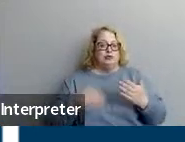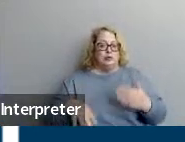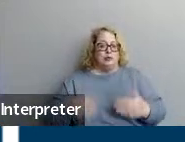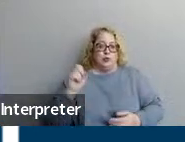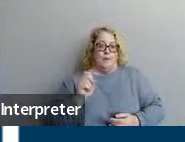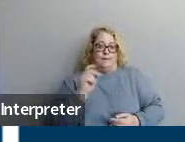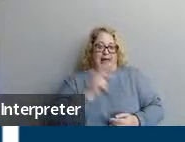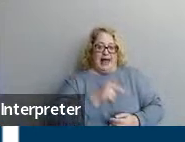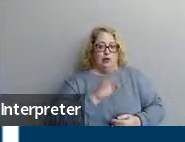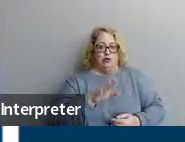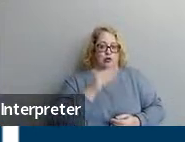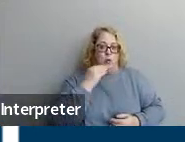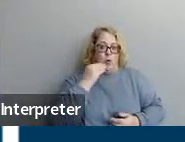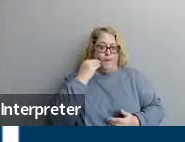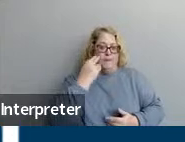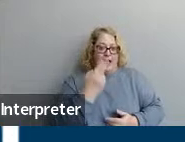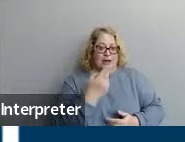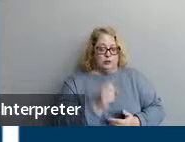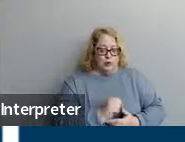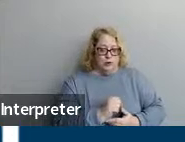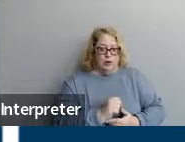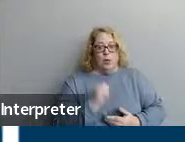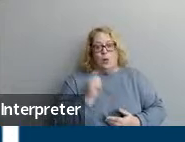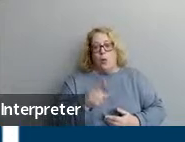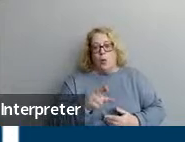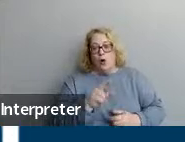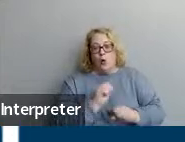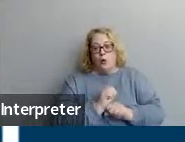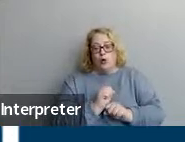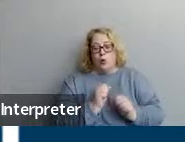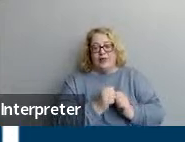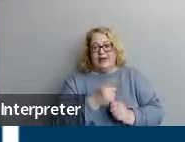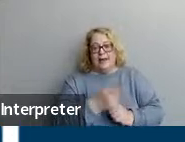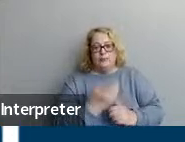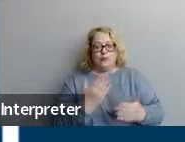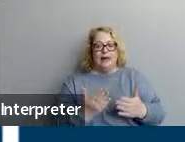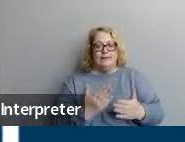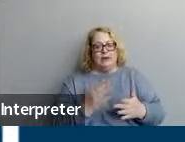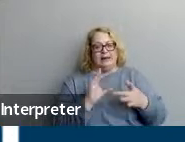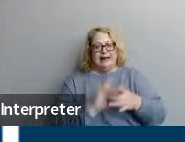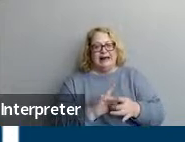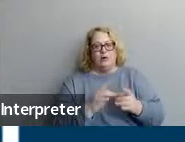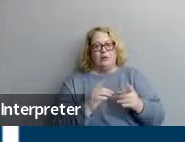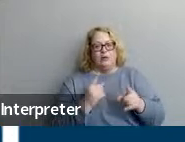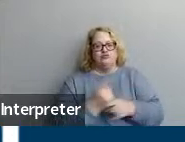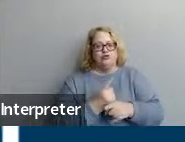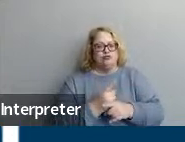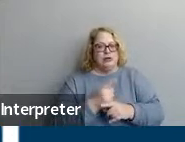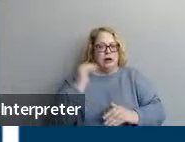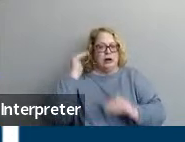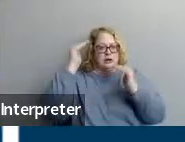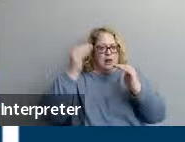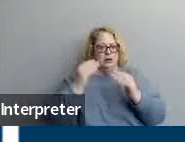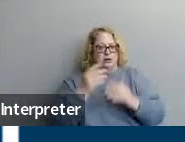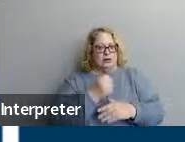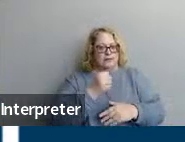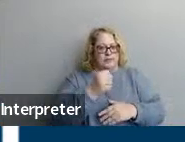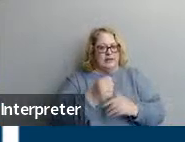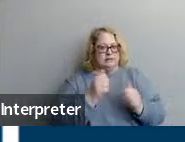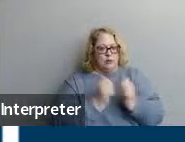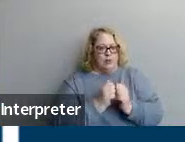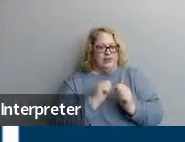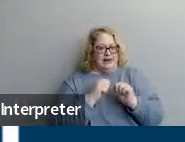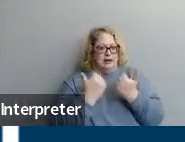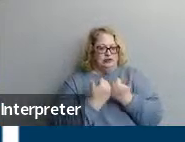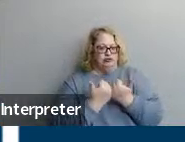to their home high school and or work with them to connect to maybe a more appropriate adult placement. With an